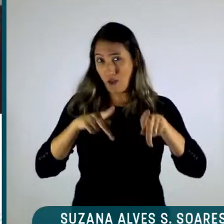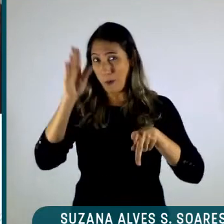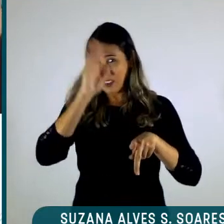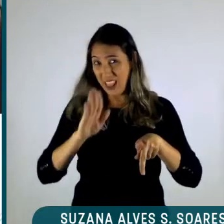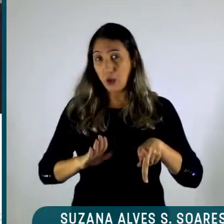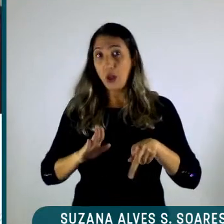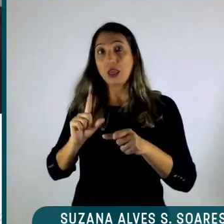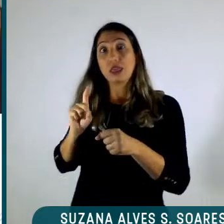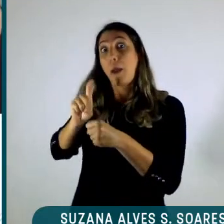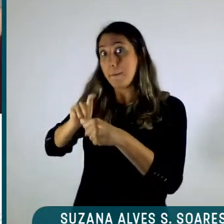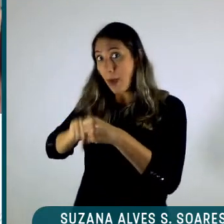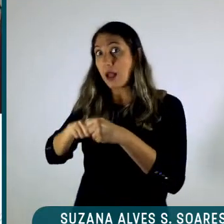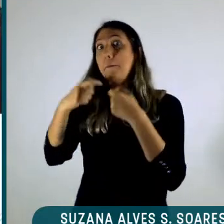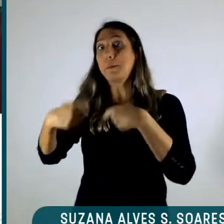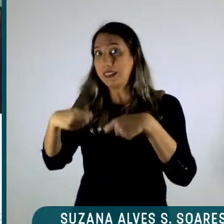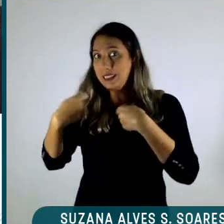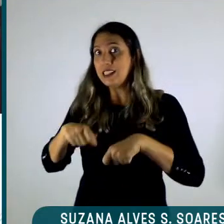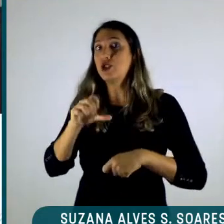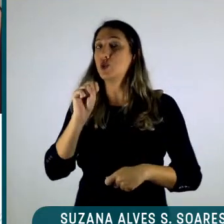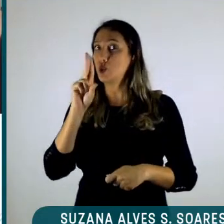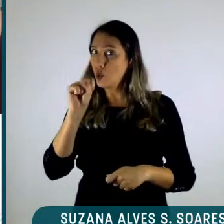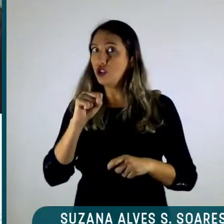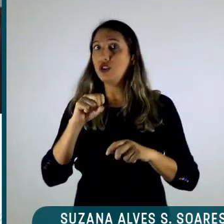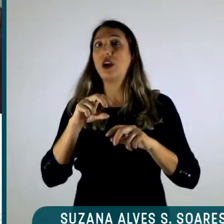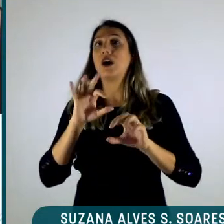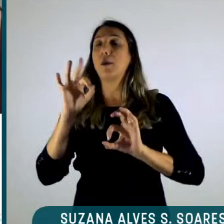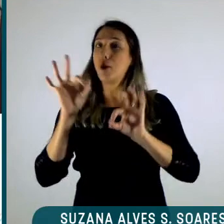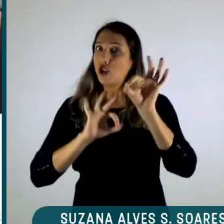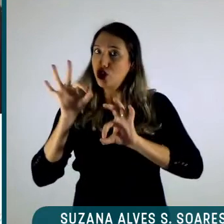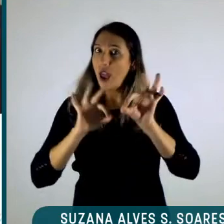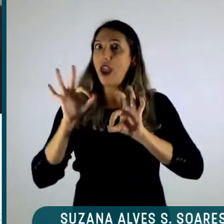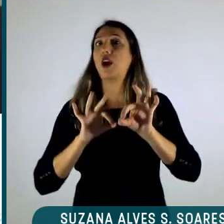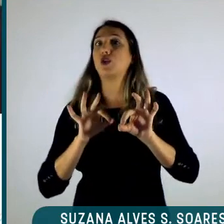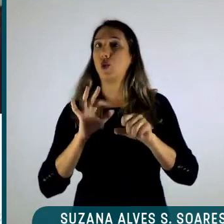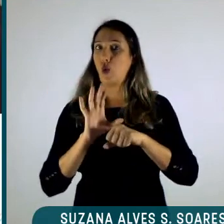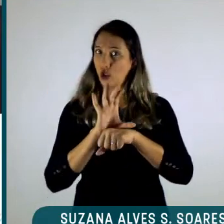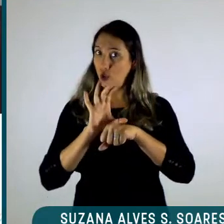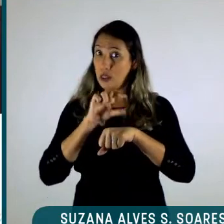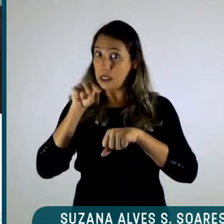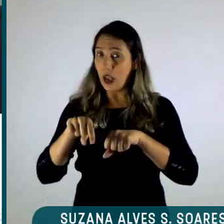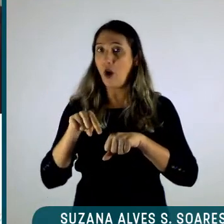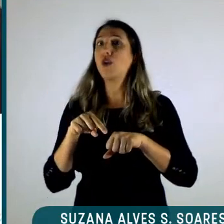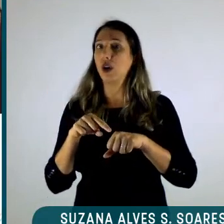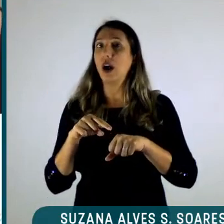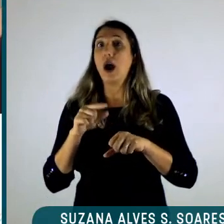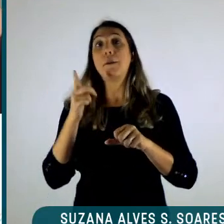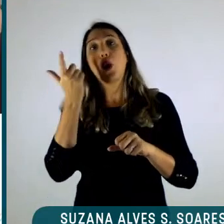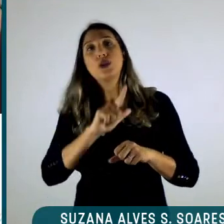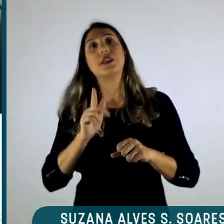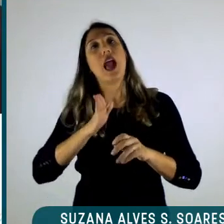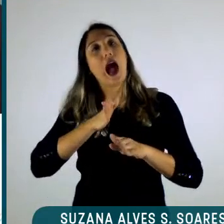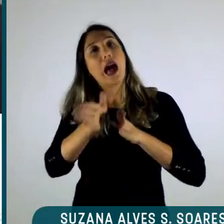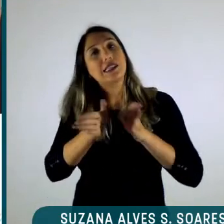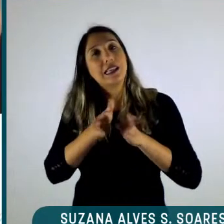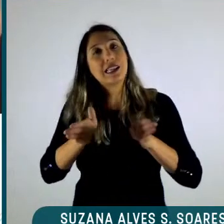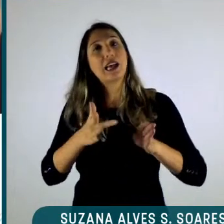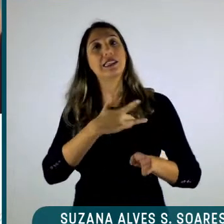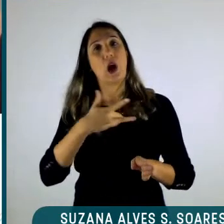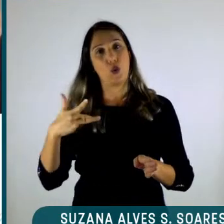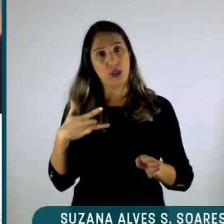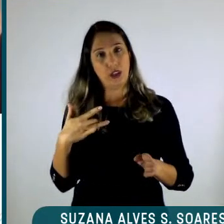you, Gilza, about 70% of the Brazilian population depends exclusively on the SUS